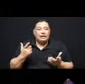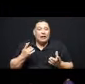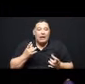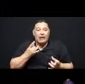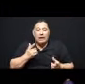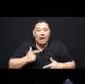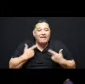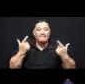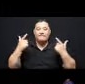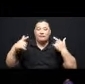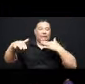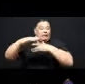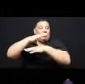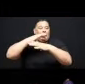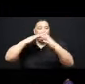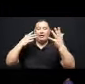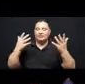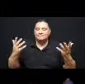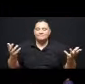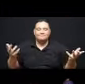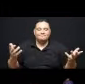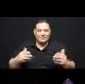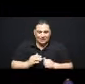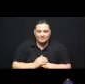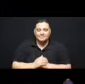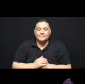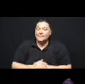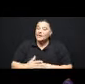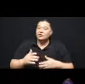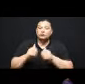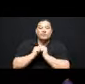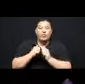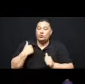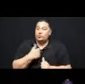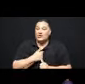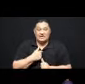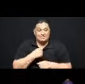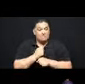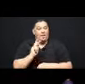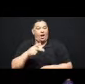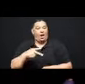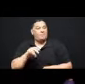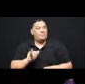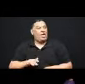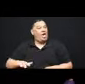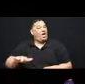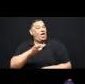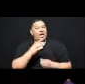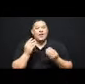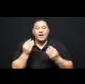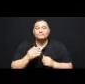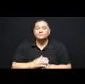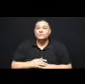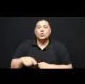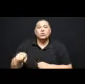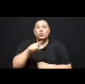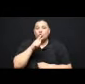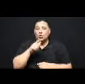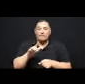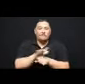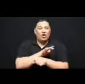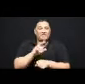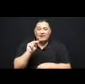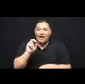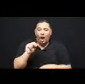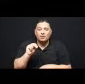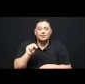Together, we make up this land. You, who are full of neon cowboys, hidden alleyways,